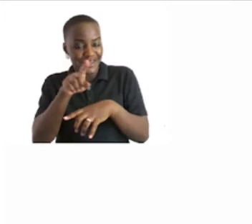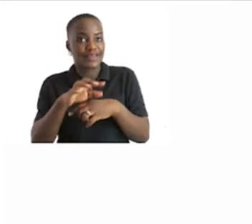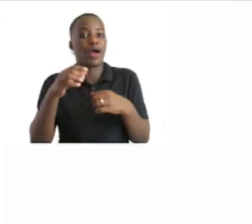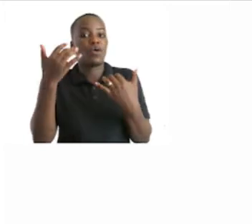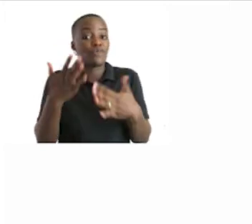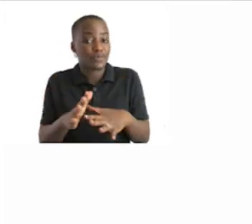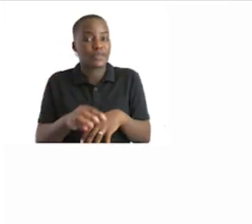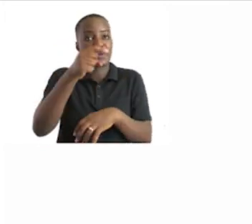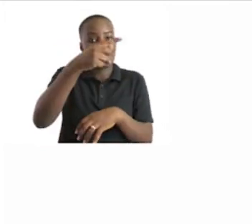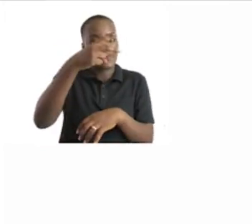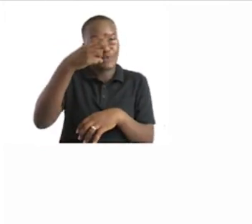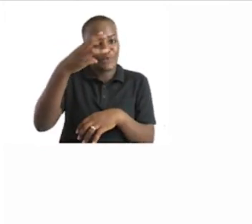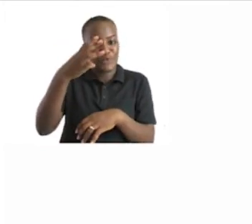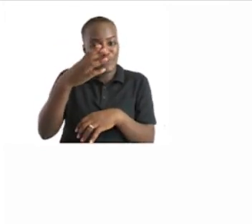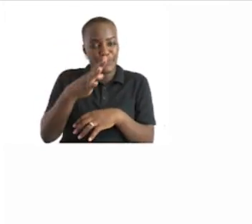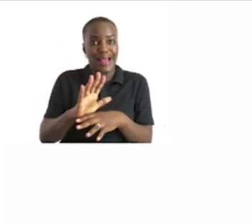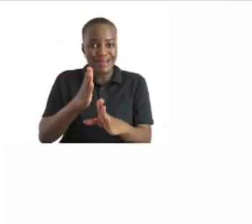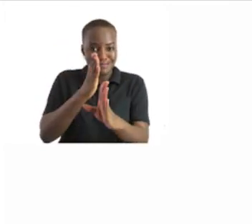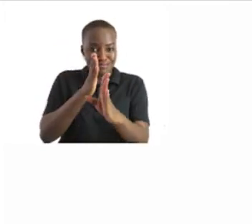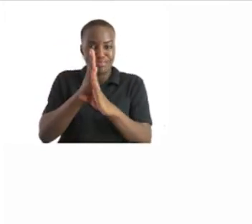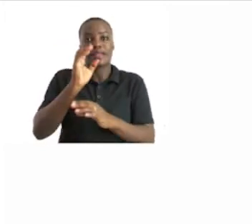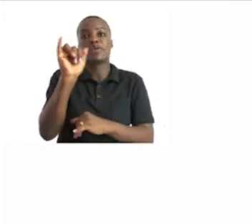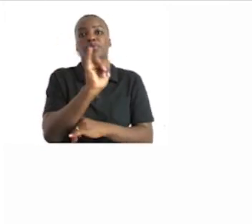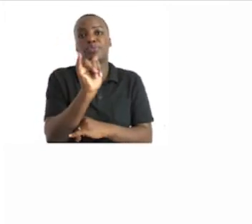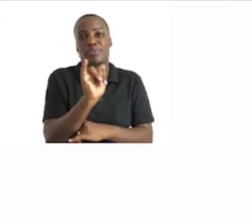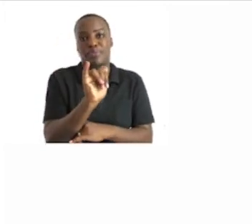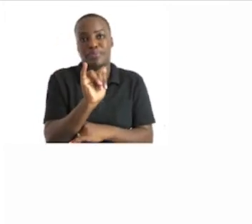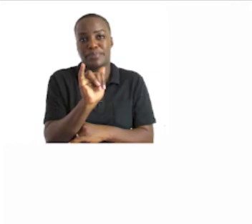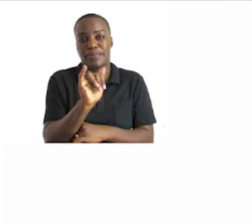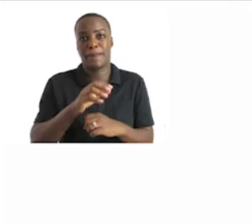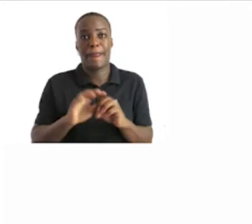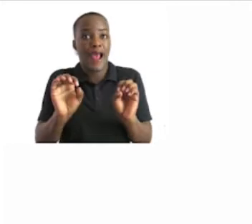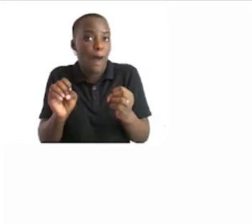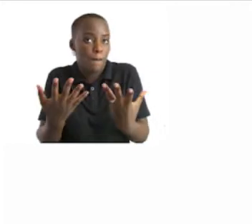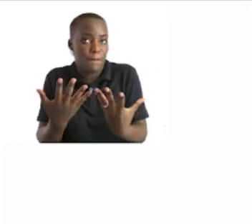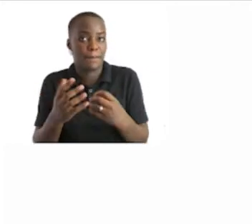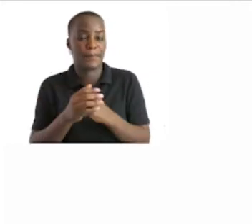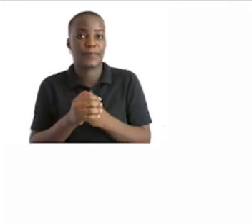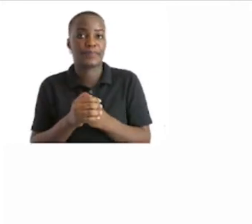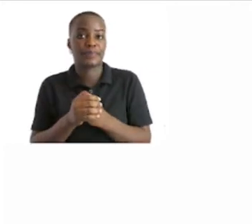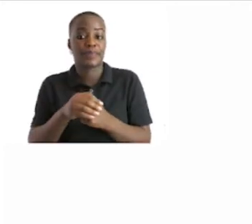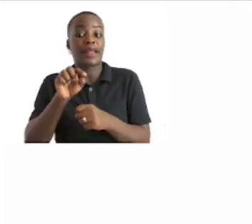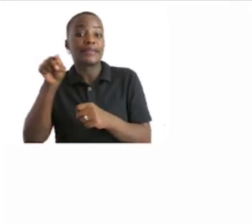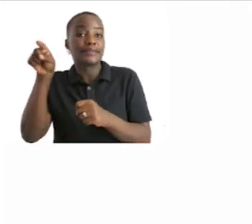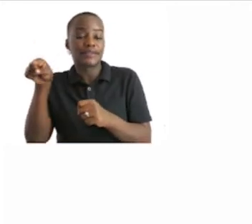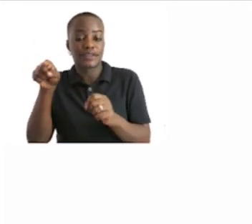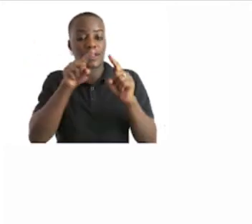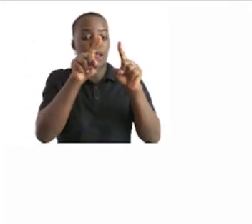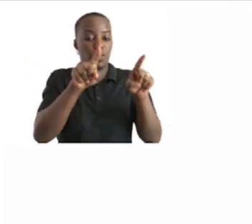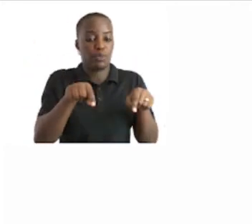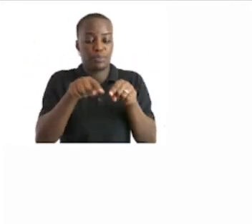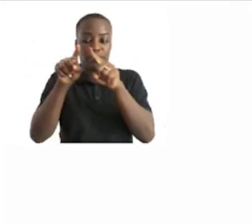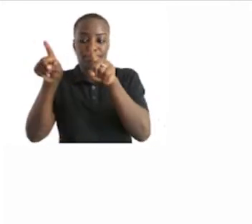answer. Your actual amount will be in the box there next to your guess. You're going to do that for